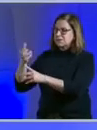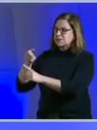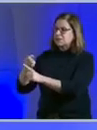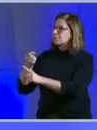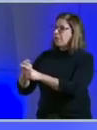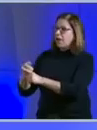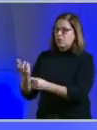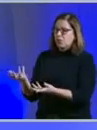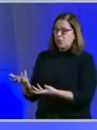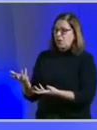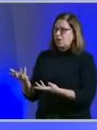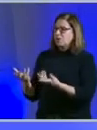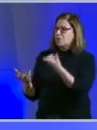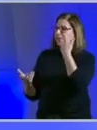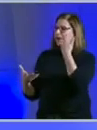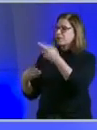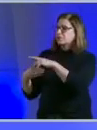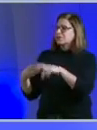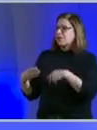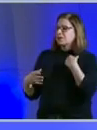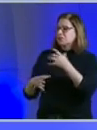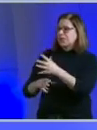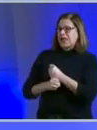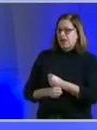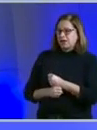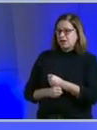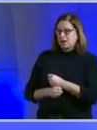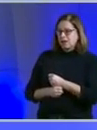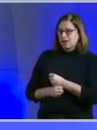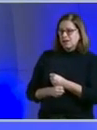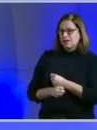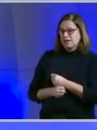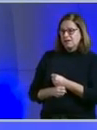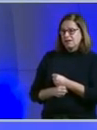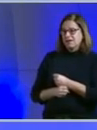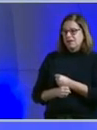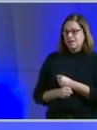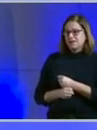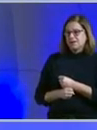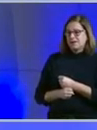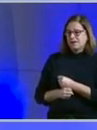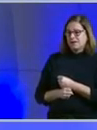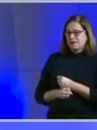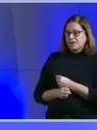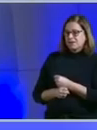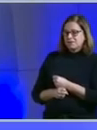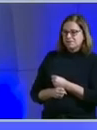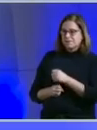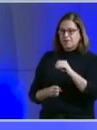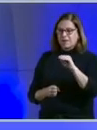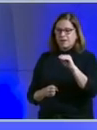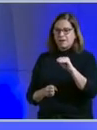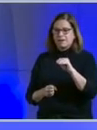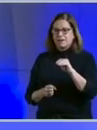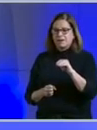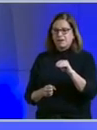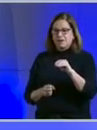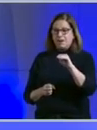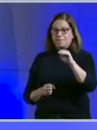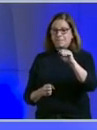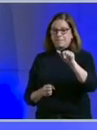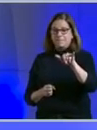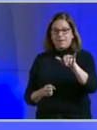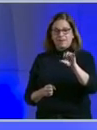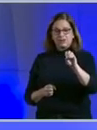result? So the mayor knocked, Mayor Fenty, that is, and I had the pleasure of working for Mayor Williams also, knocked on every